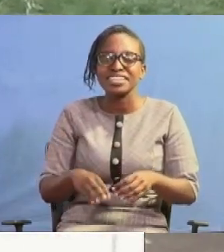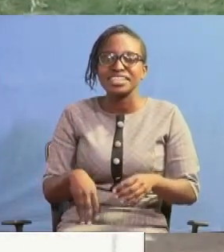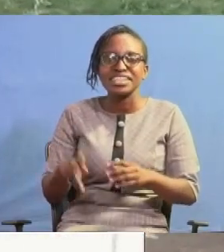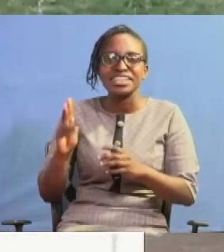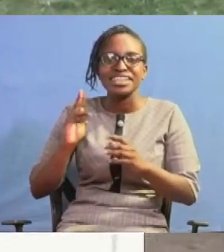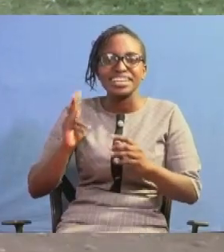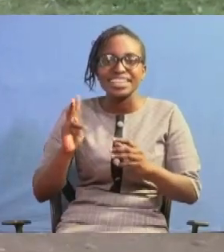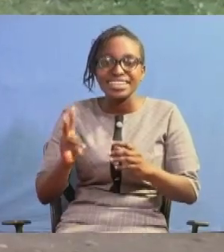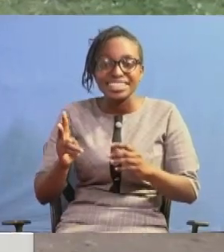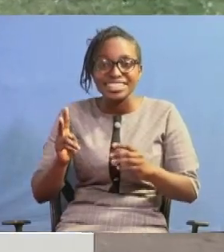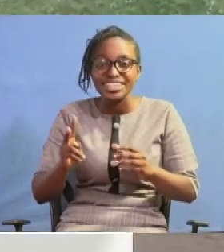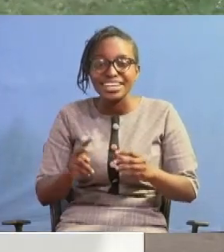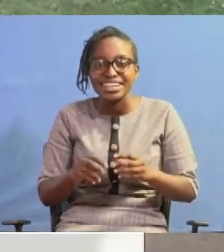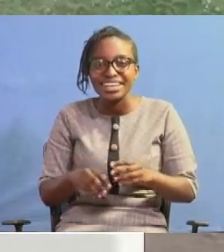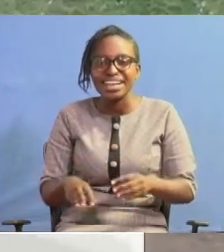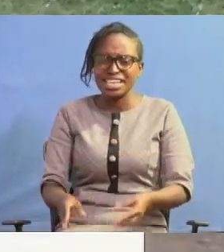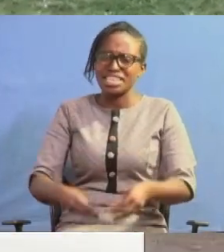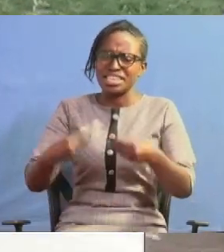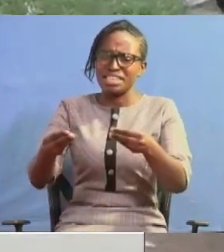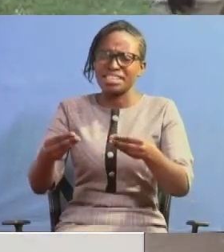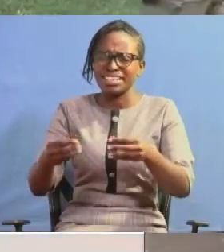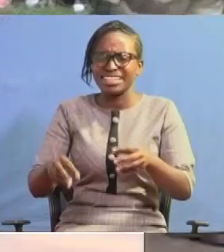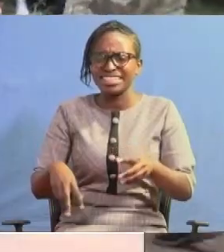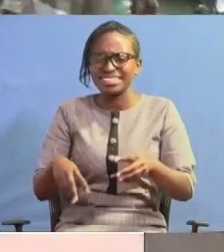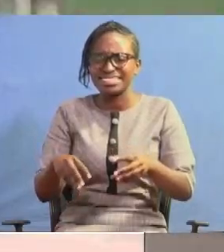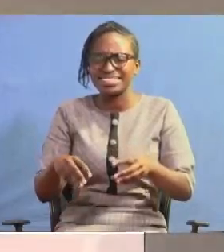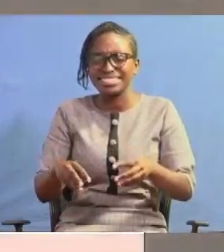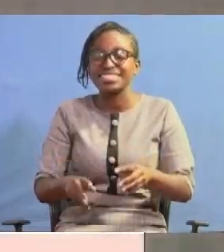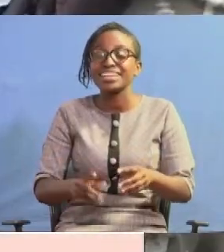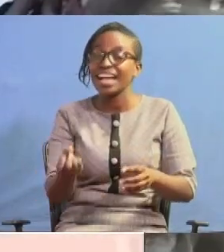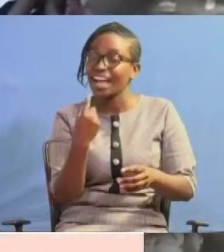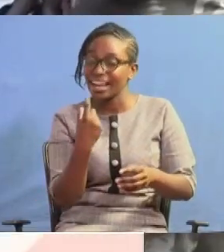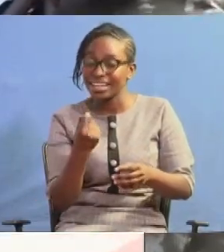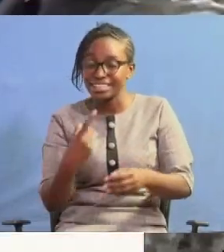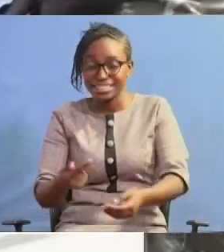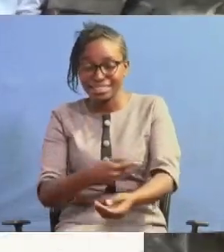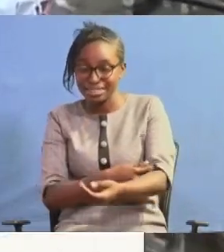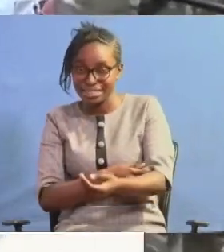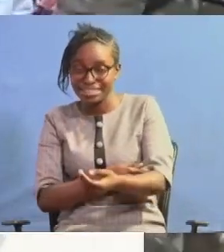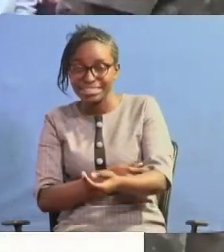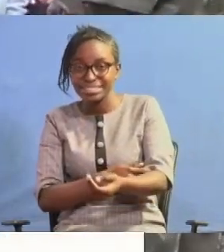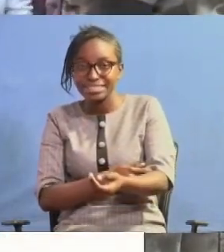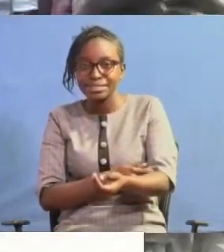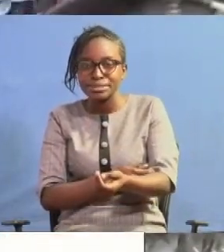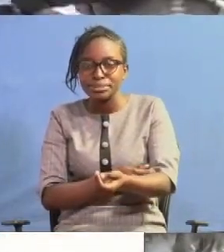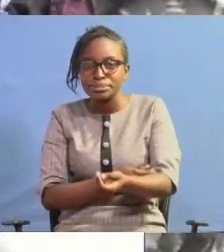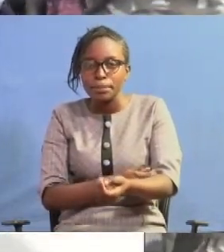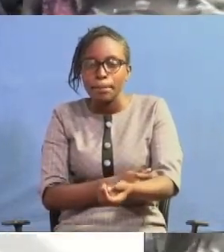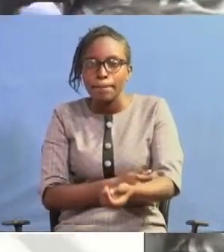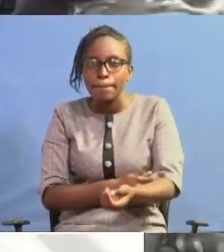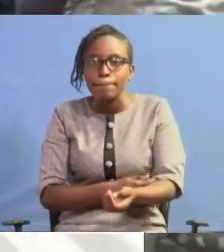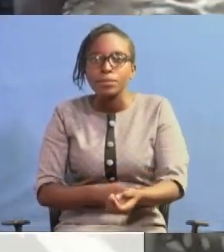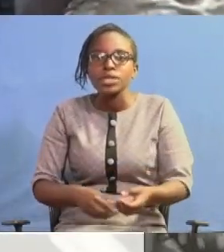were not fit, allegedly as a result of engaging in drugs and substance abuse. His father, however, applauded their